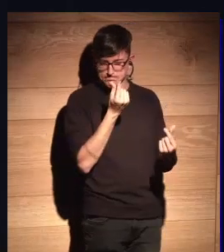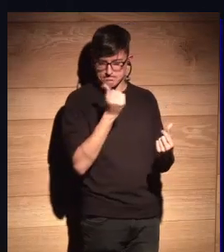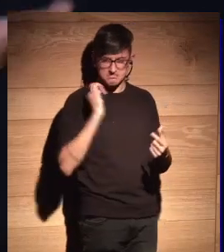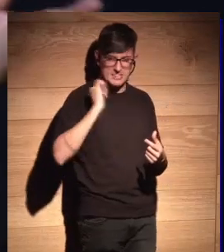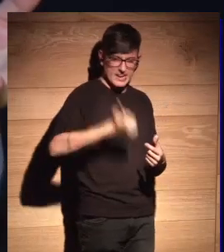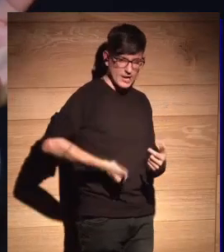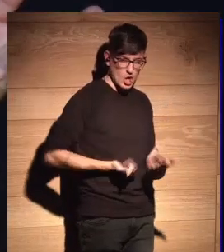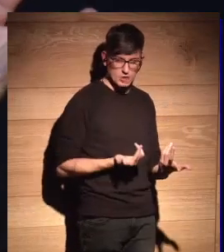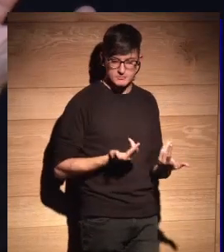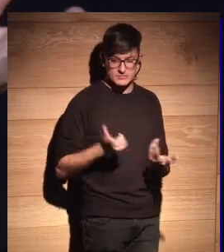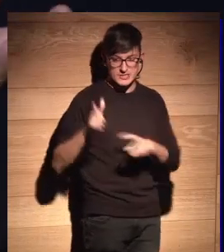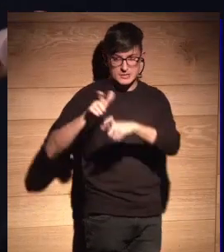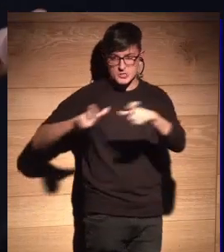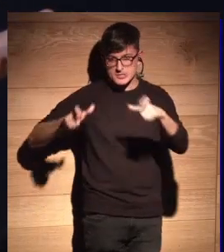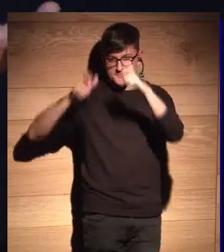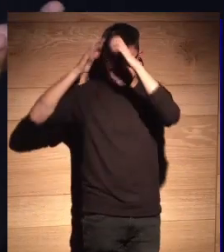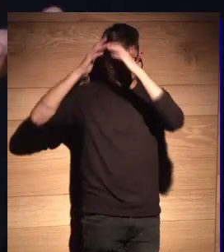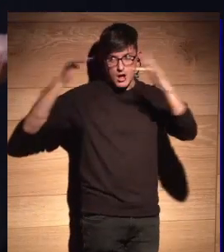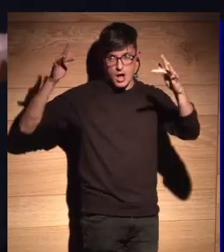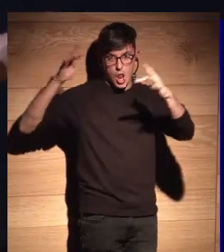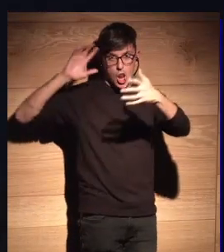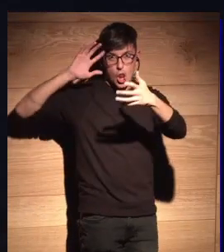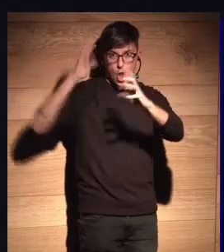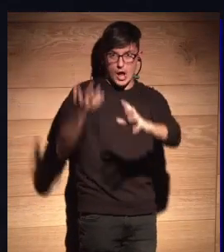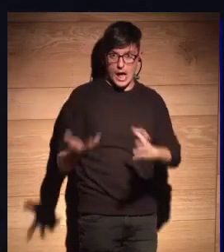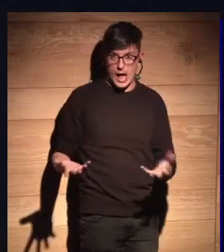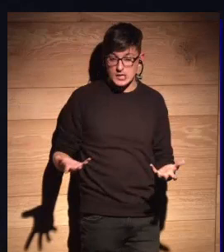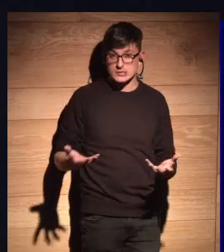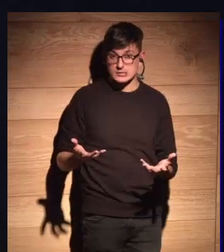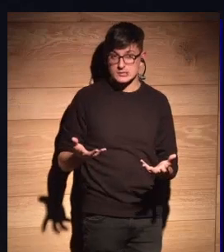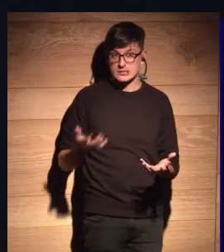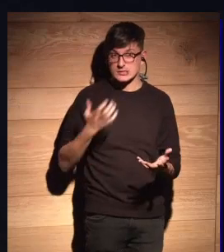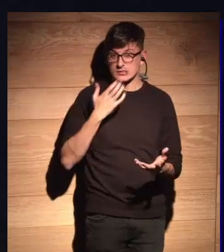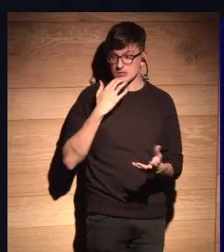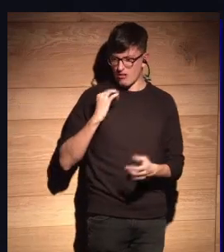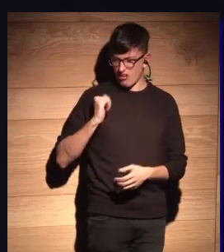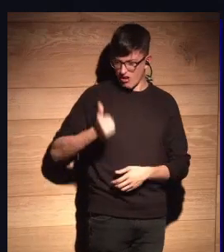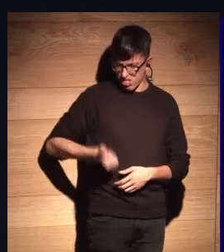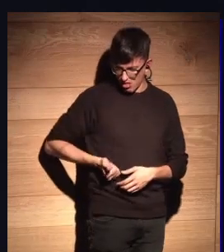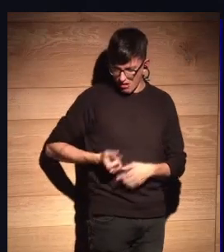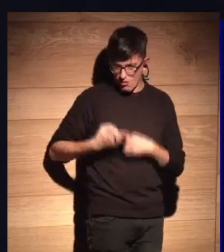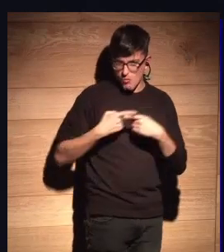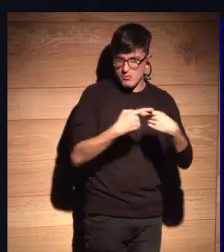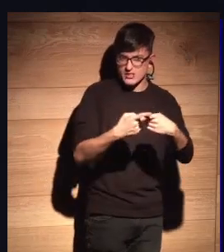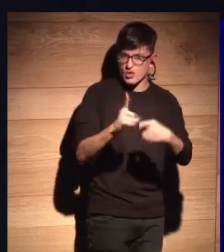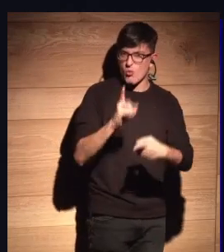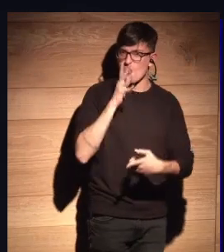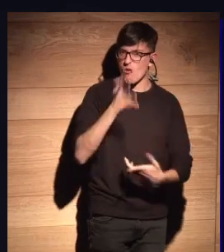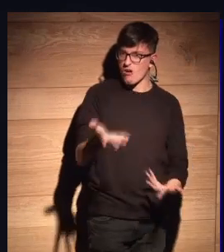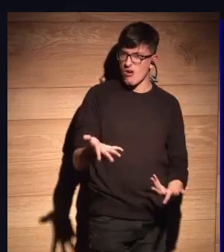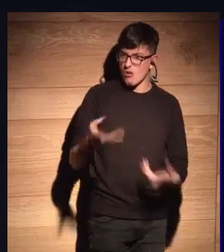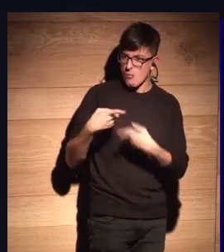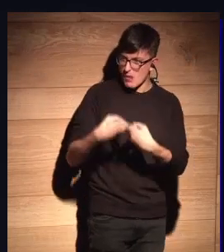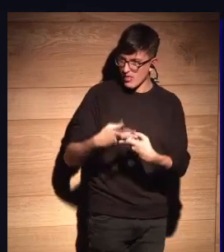crazy, that if you have so much wealth, why can't you share some of that with me? What about